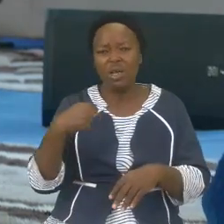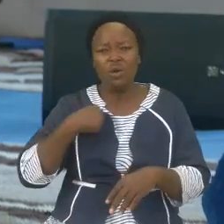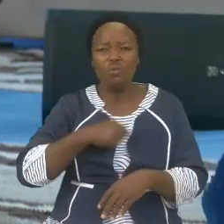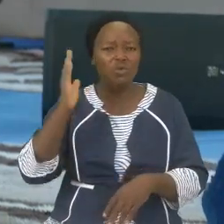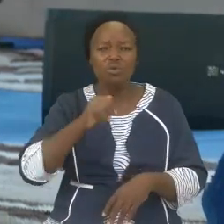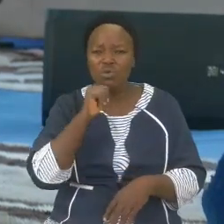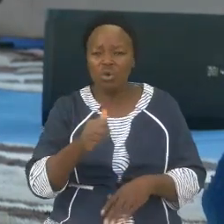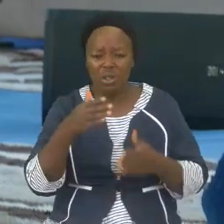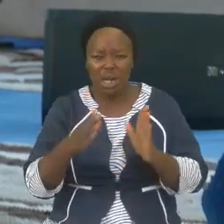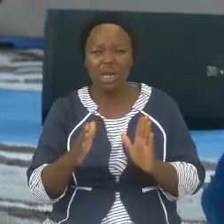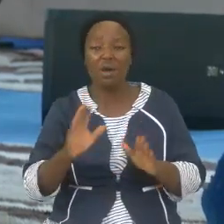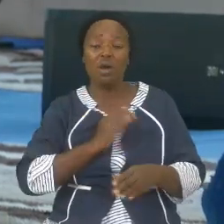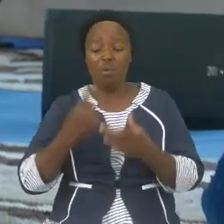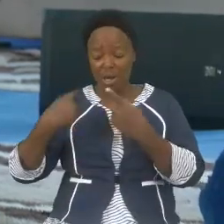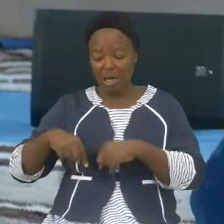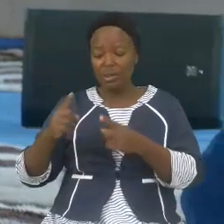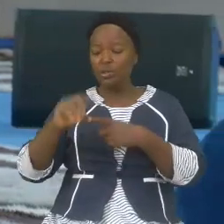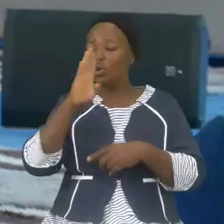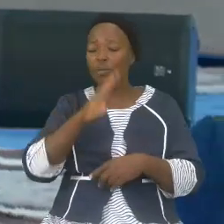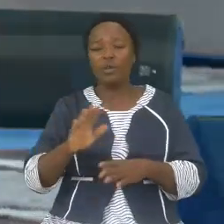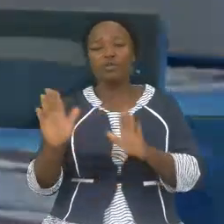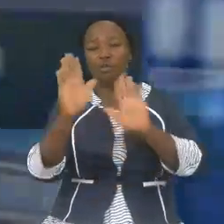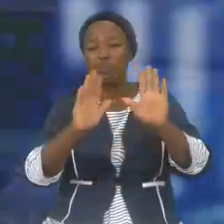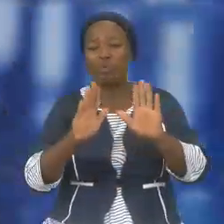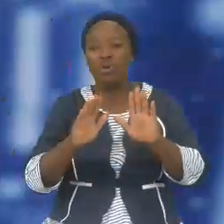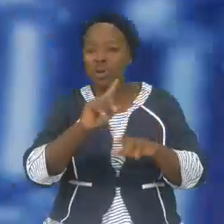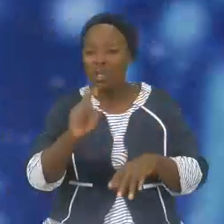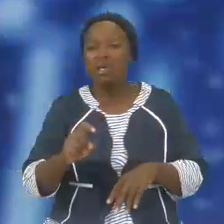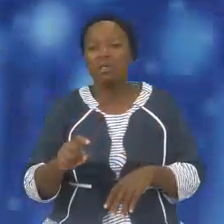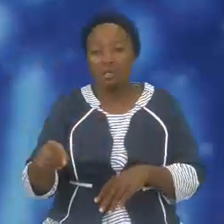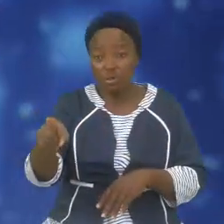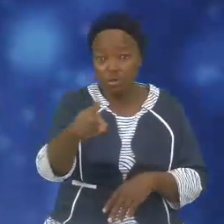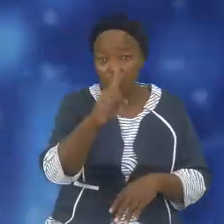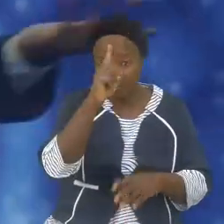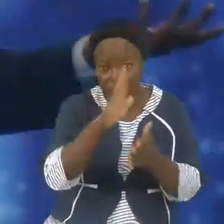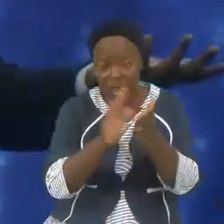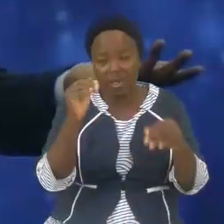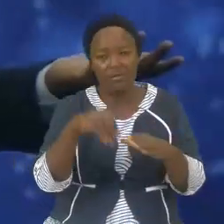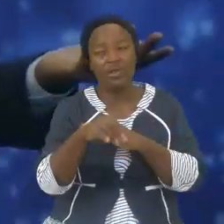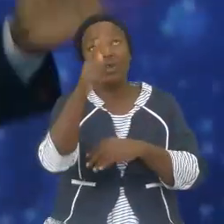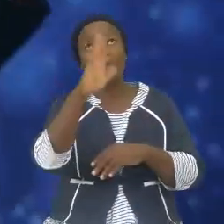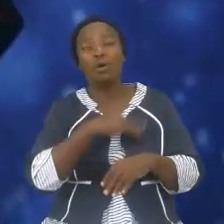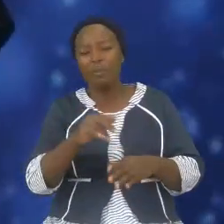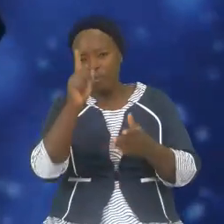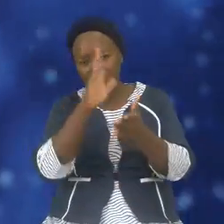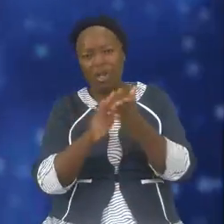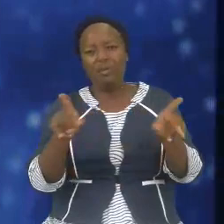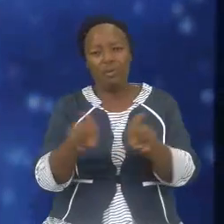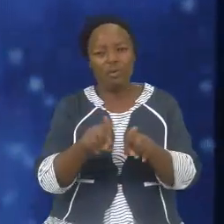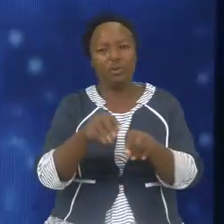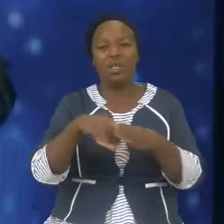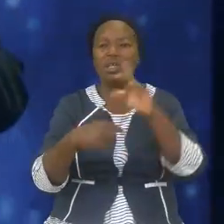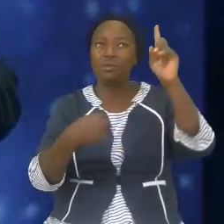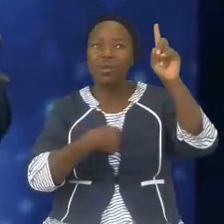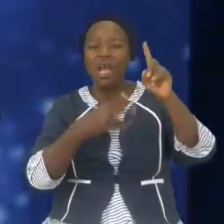our hearts to be troubled? Ye believe in God, believe also in me. And